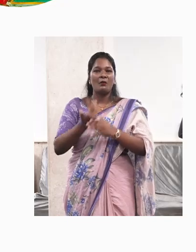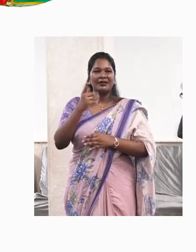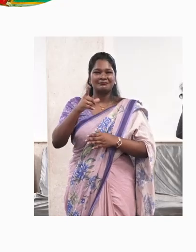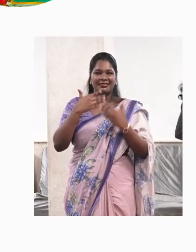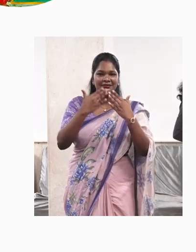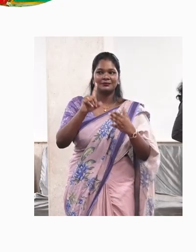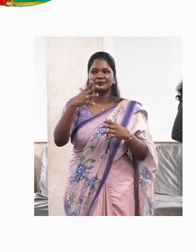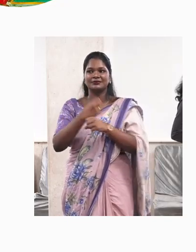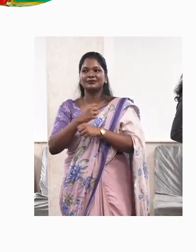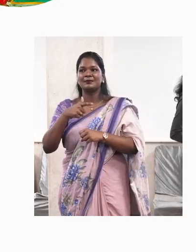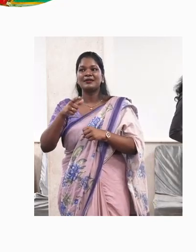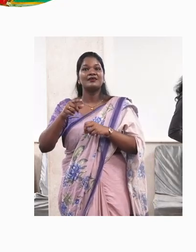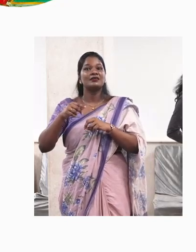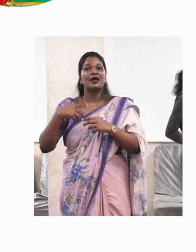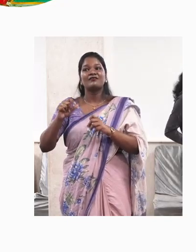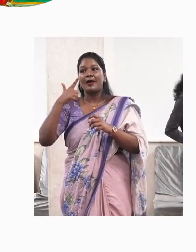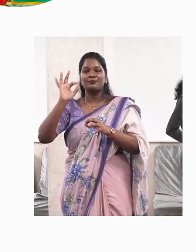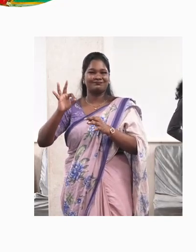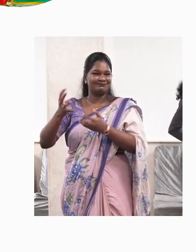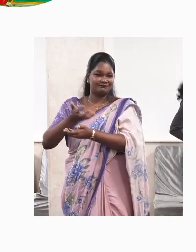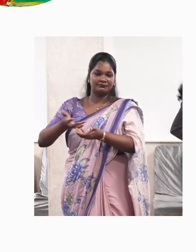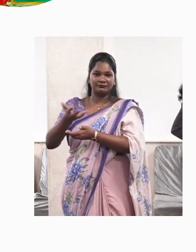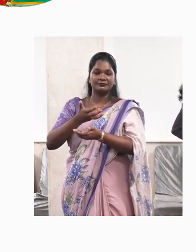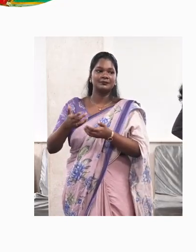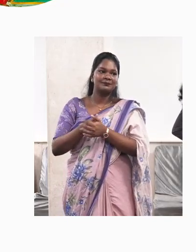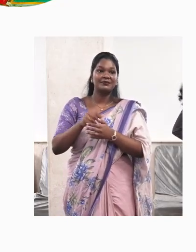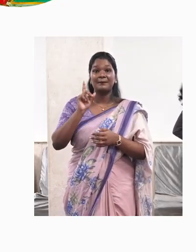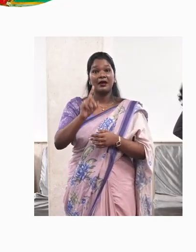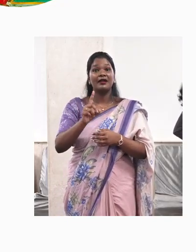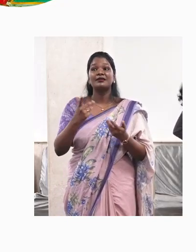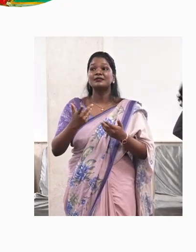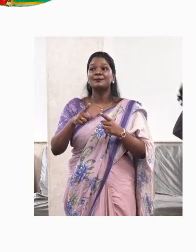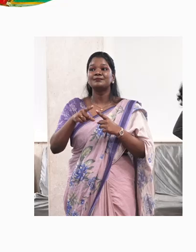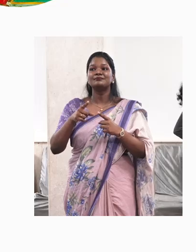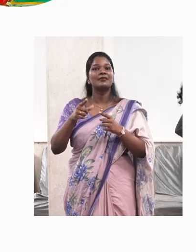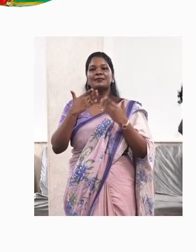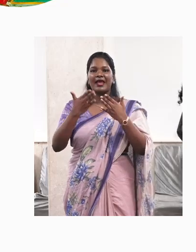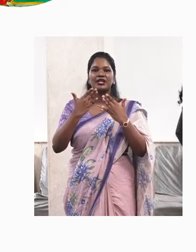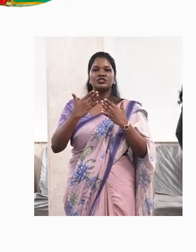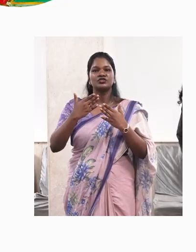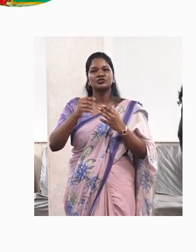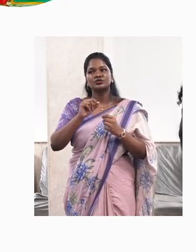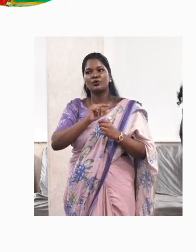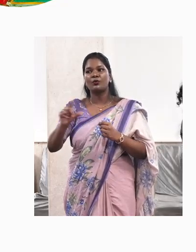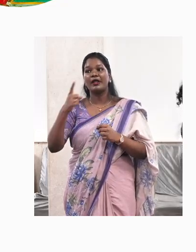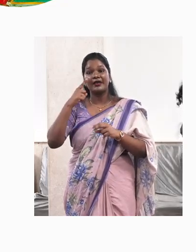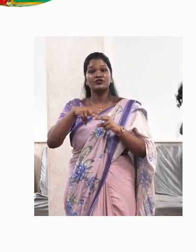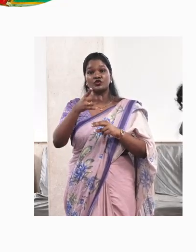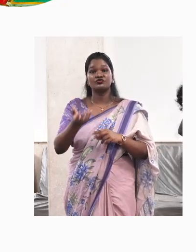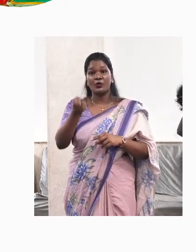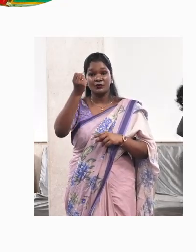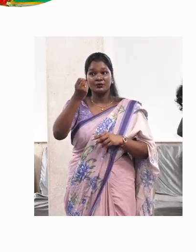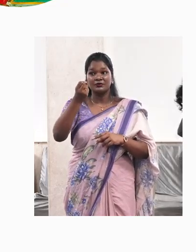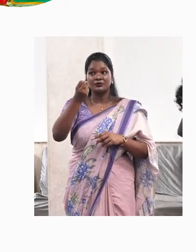but we hadn't formally concluded. But just a round of thanks. If you found